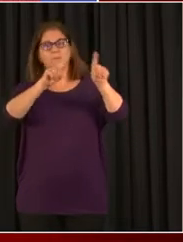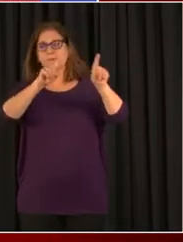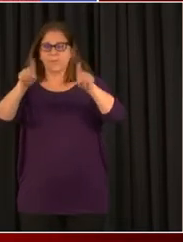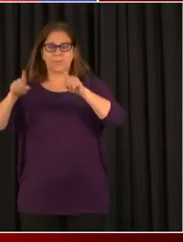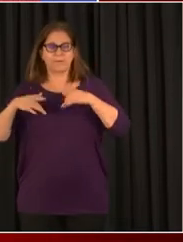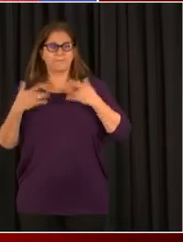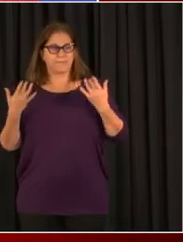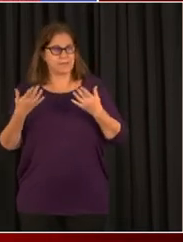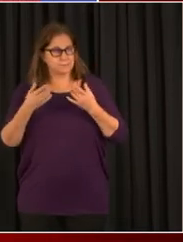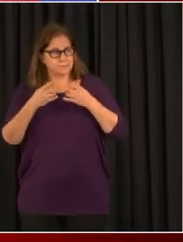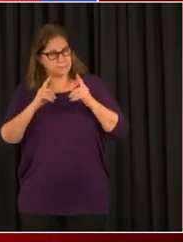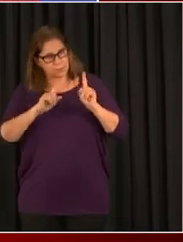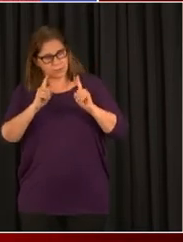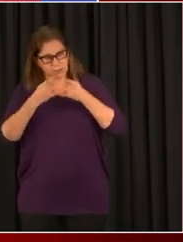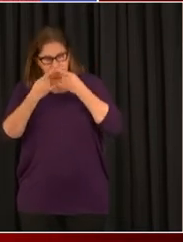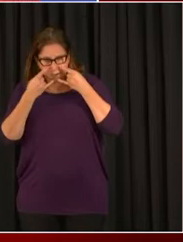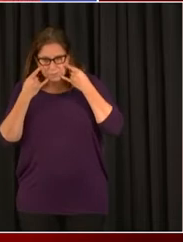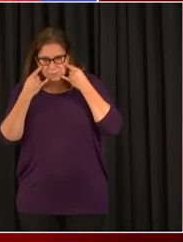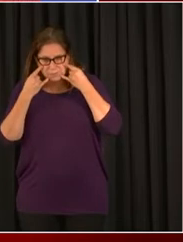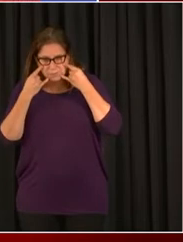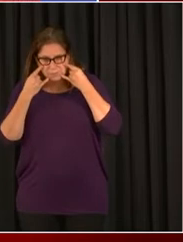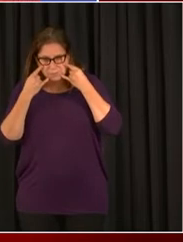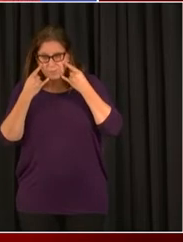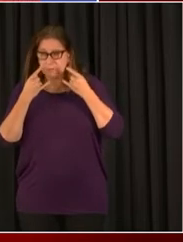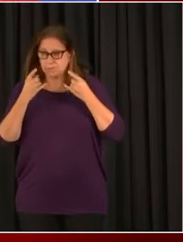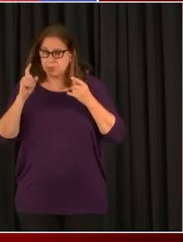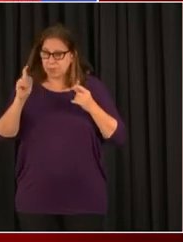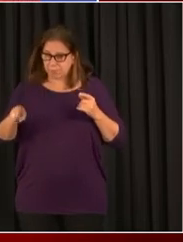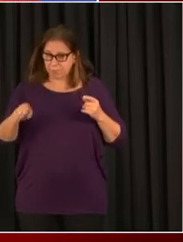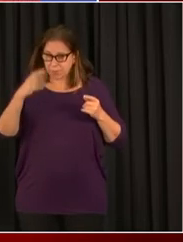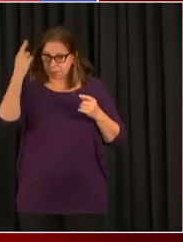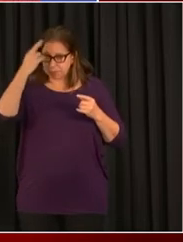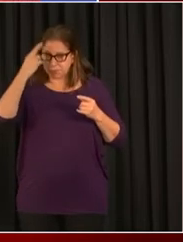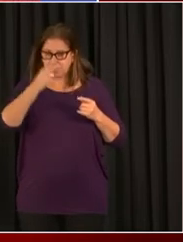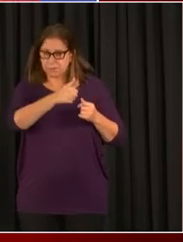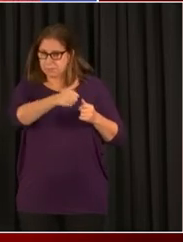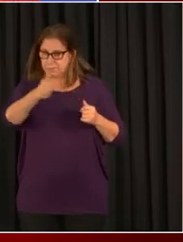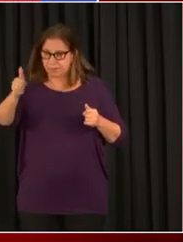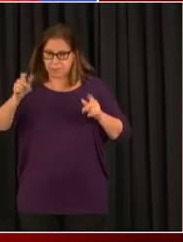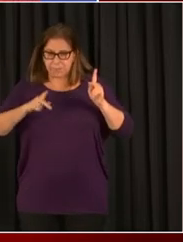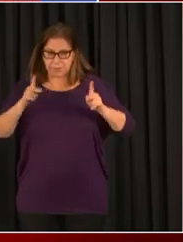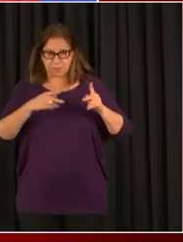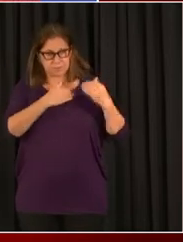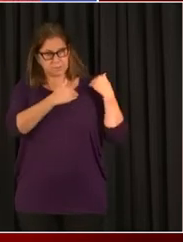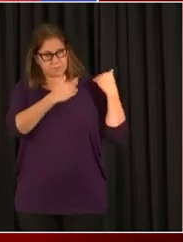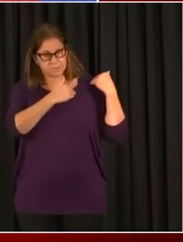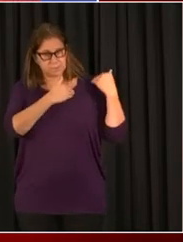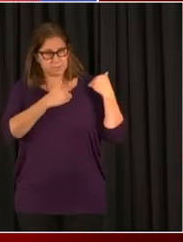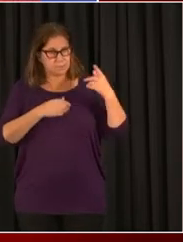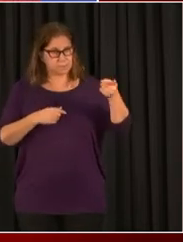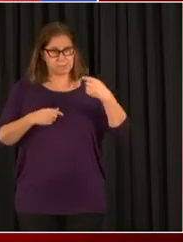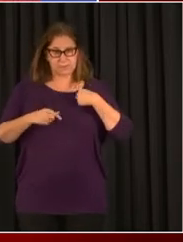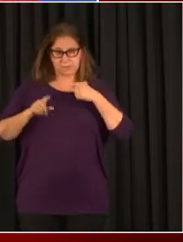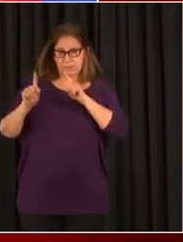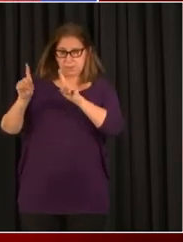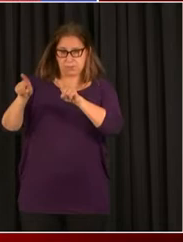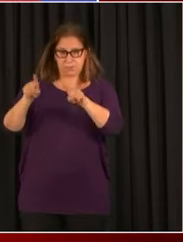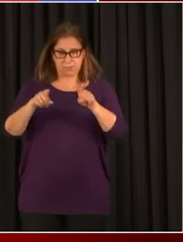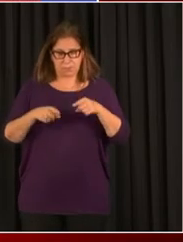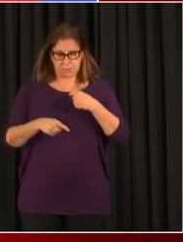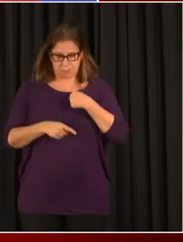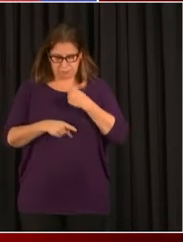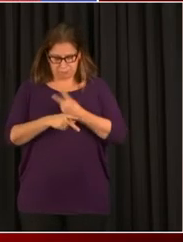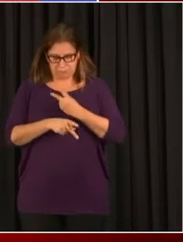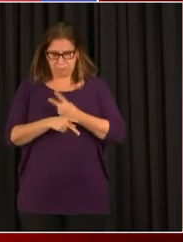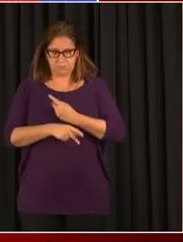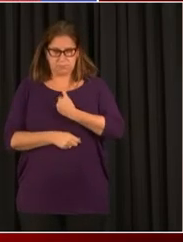how I think reasonable people consider these things. When I go someplace, part of my calculus is,